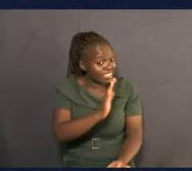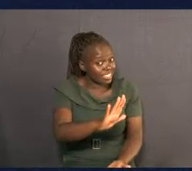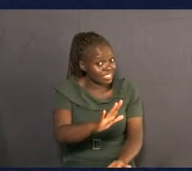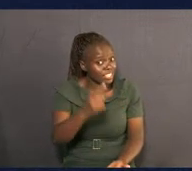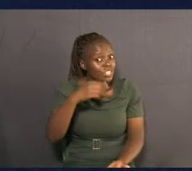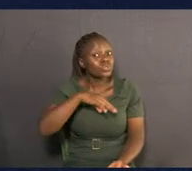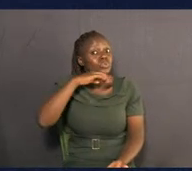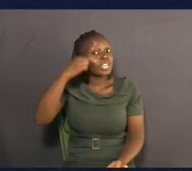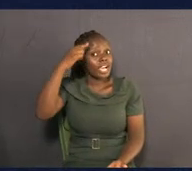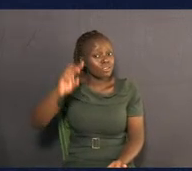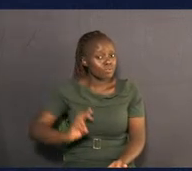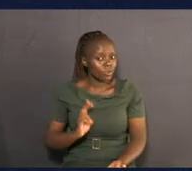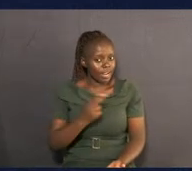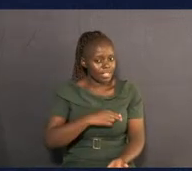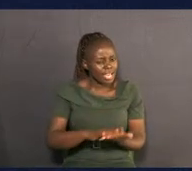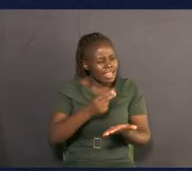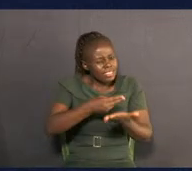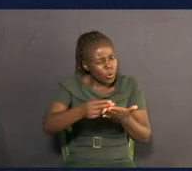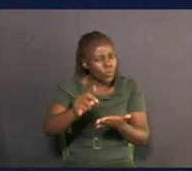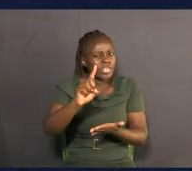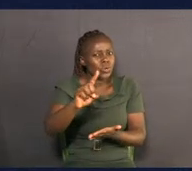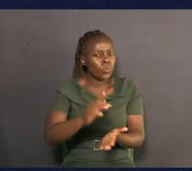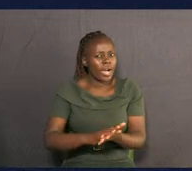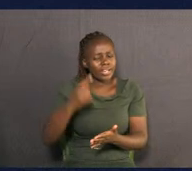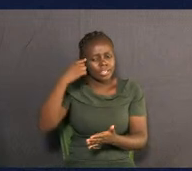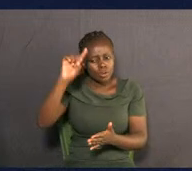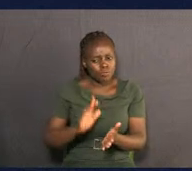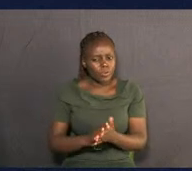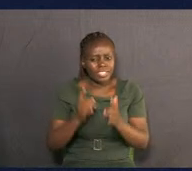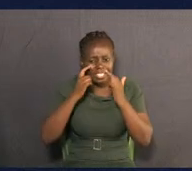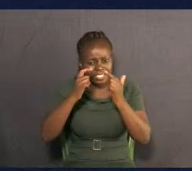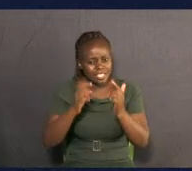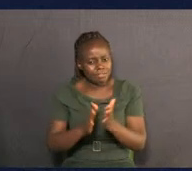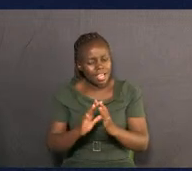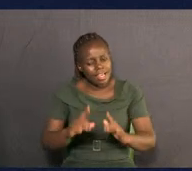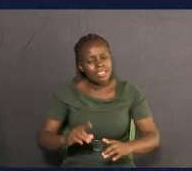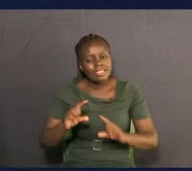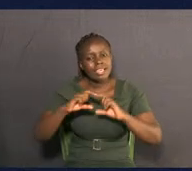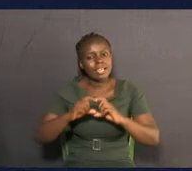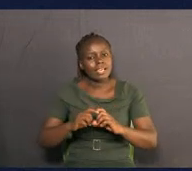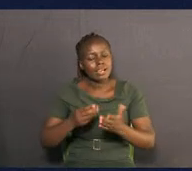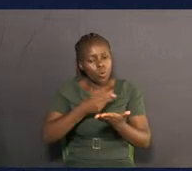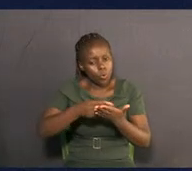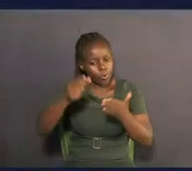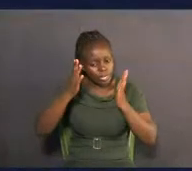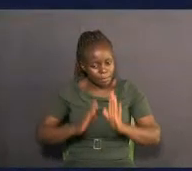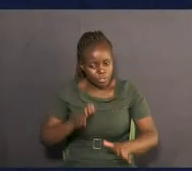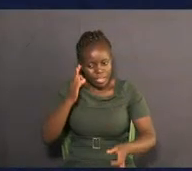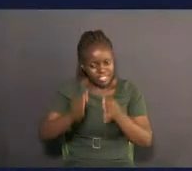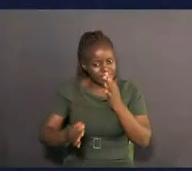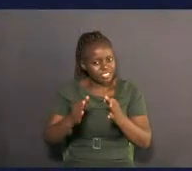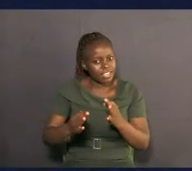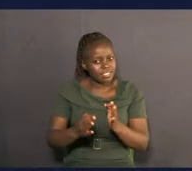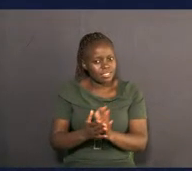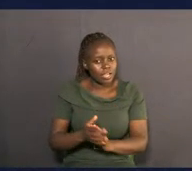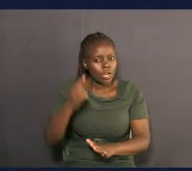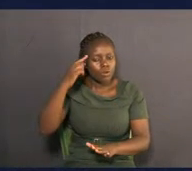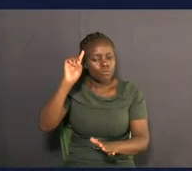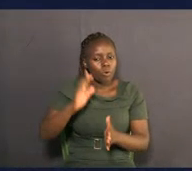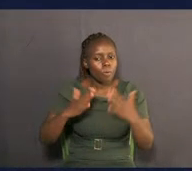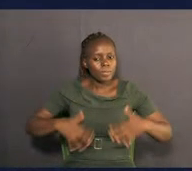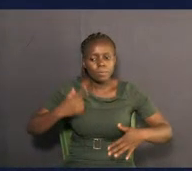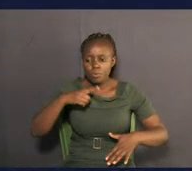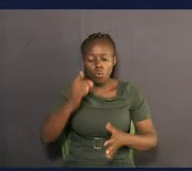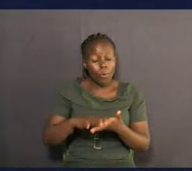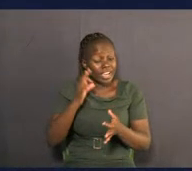us, the holy one for the lawless, the guiltless for the guilty, the just for the unjust, the incorruptible